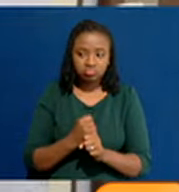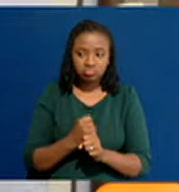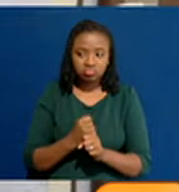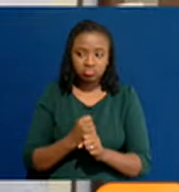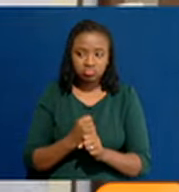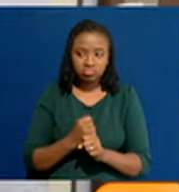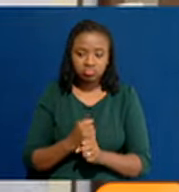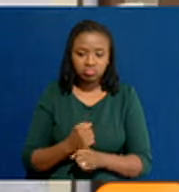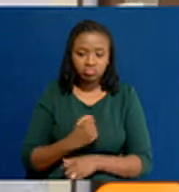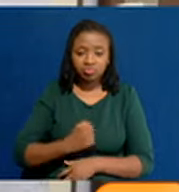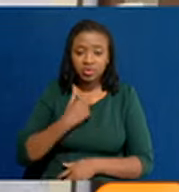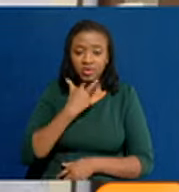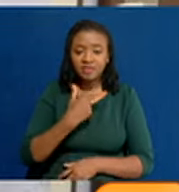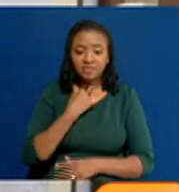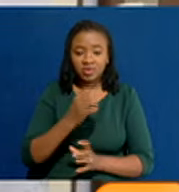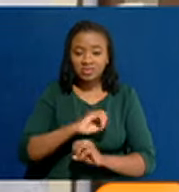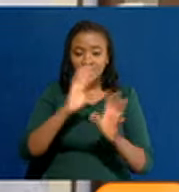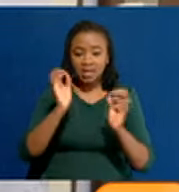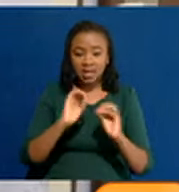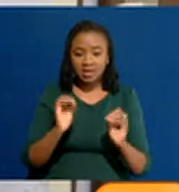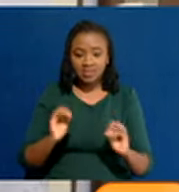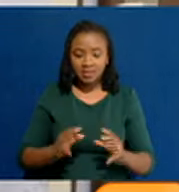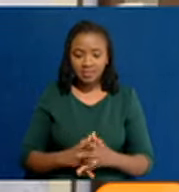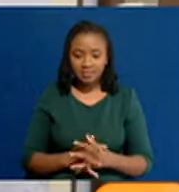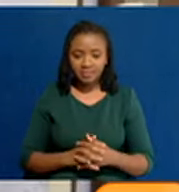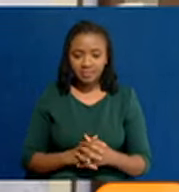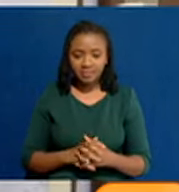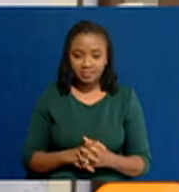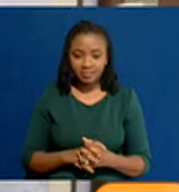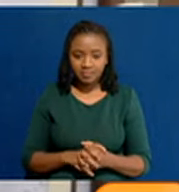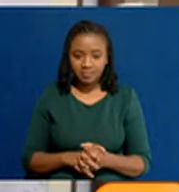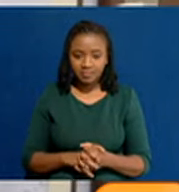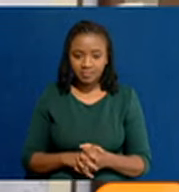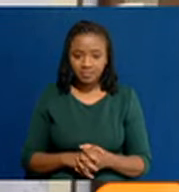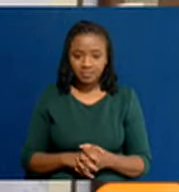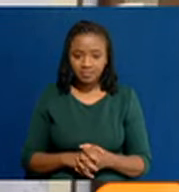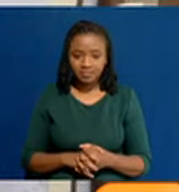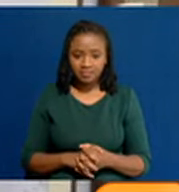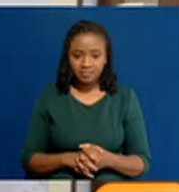is an inalienable right that no person or the state should be allowed to take it away.